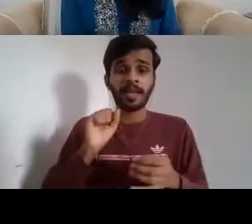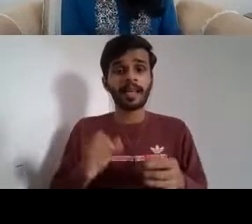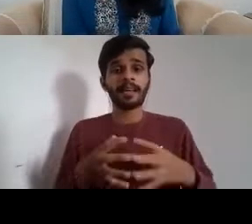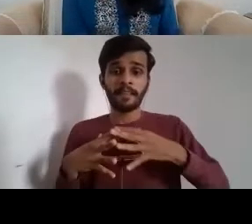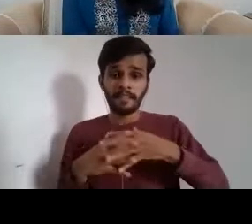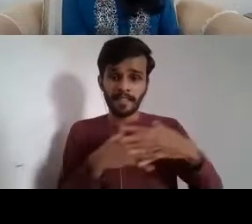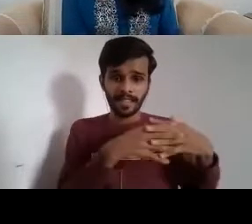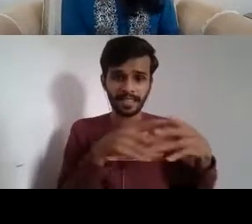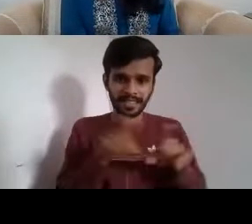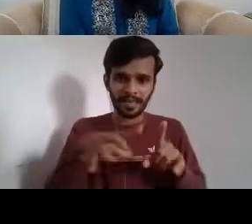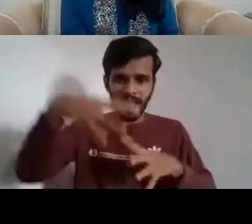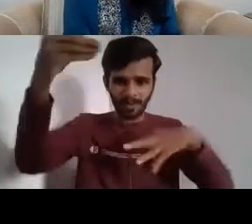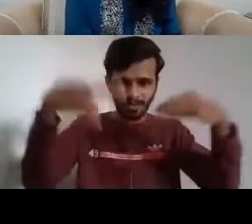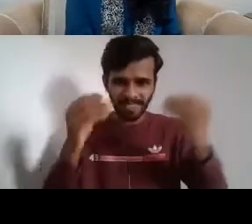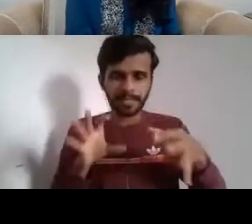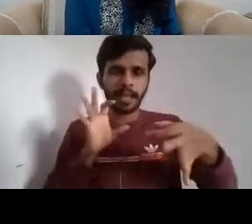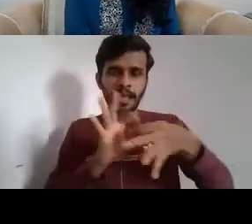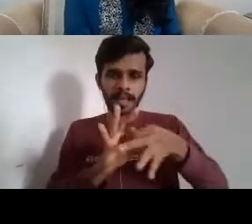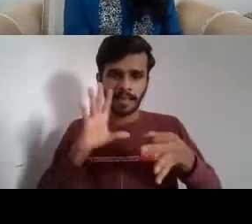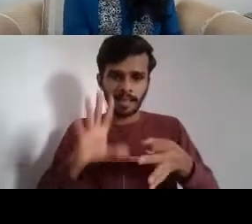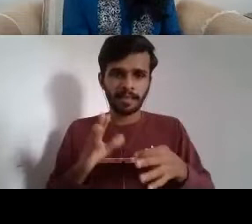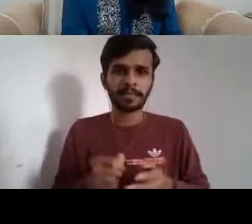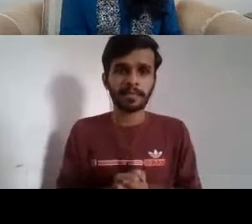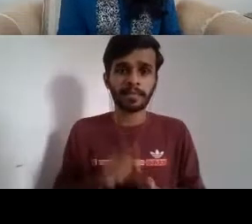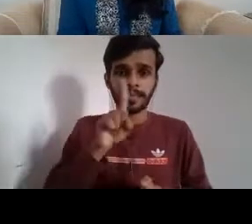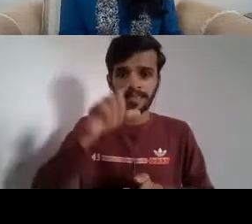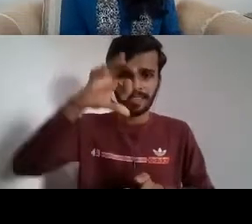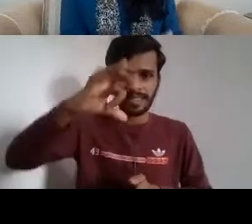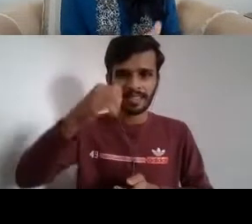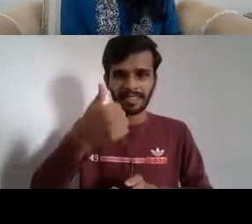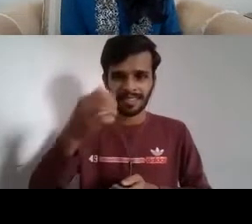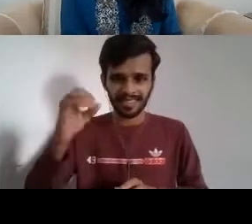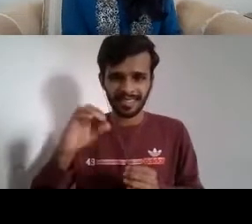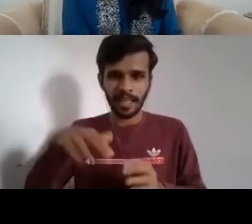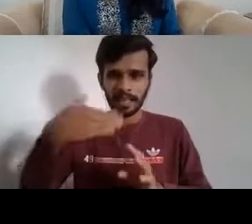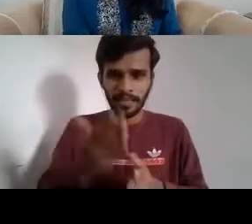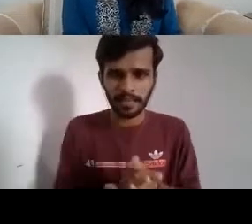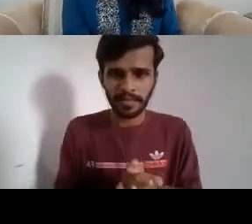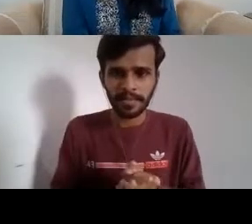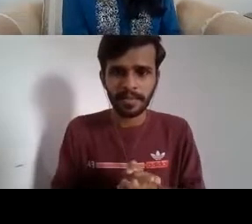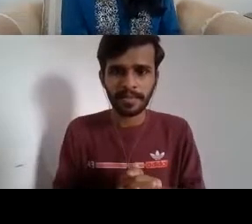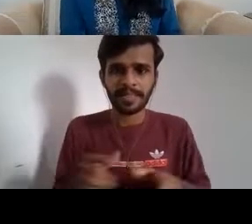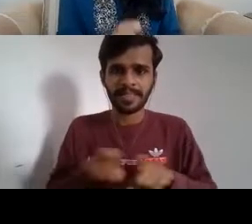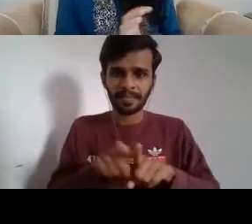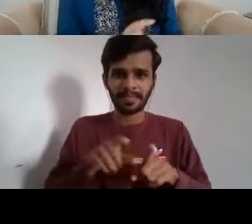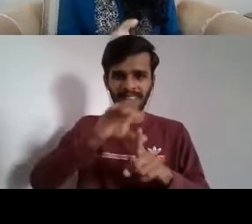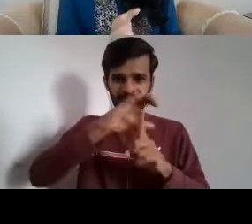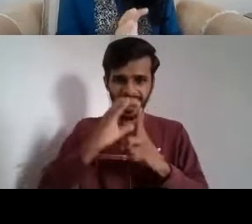60s. In 1960s, there was a wave of counterculture,